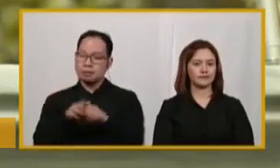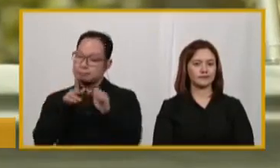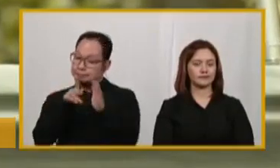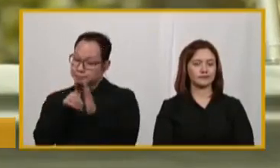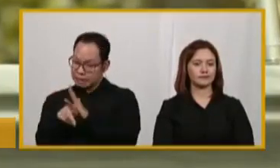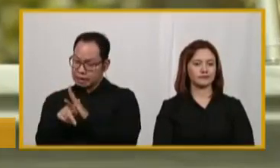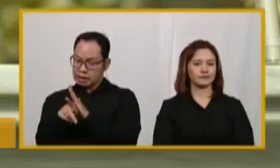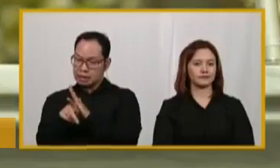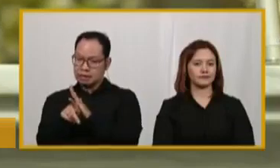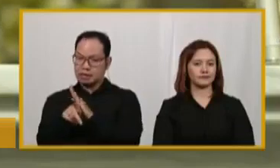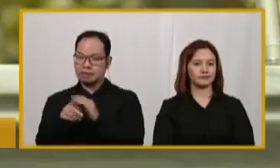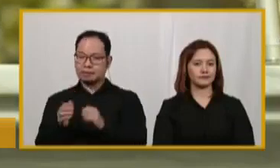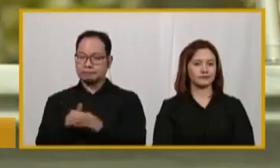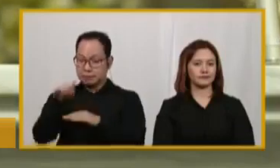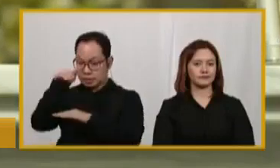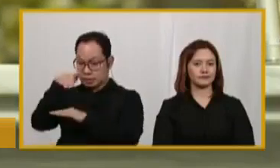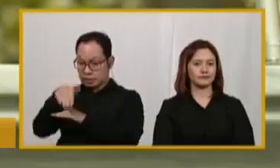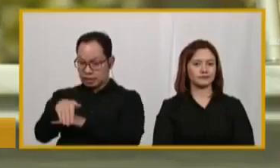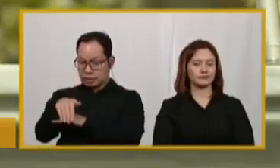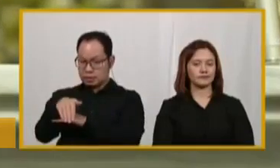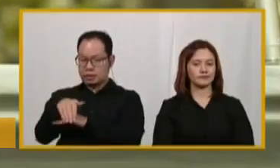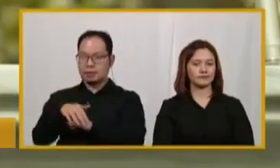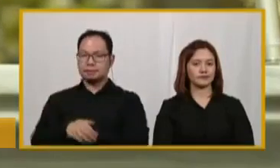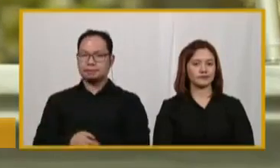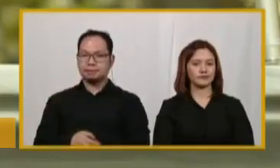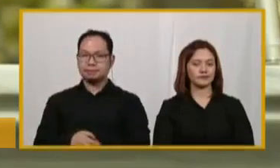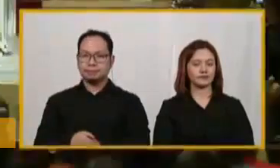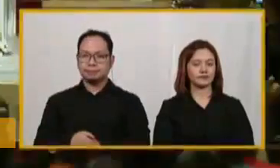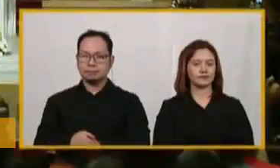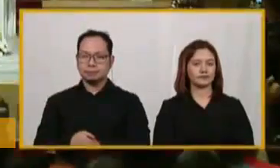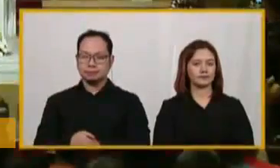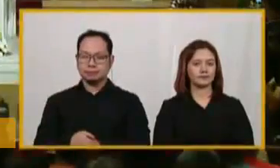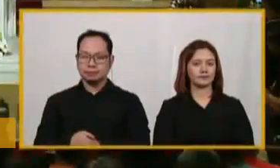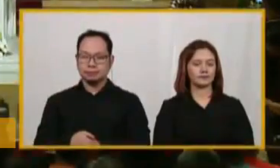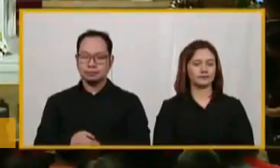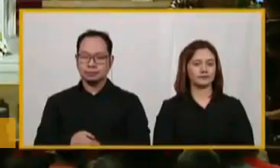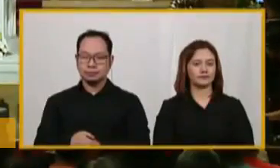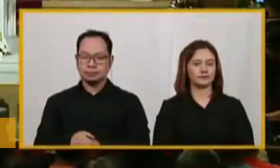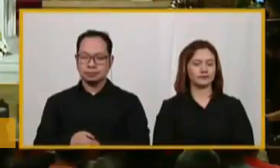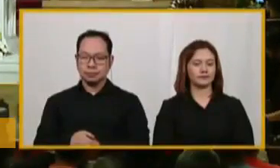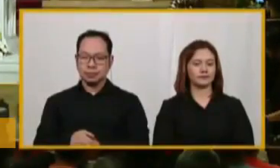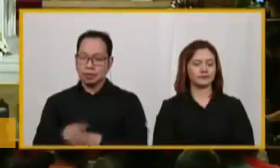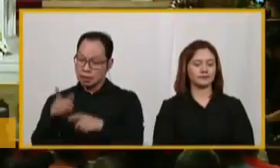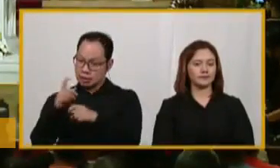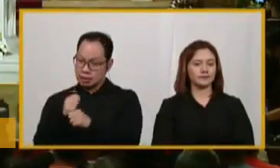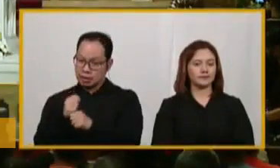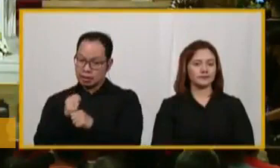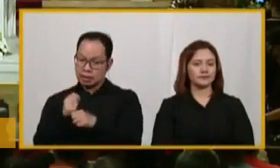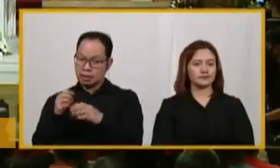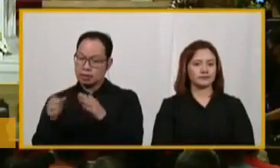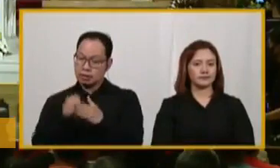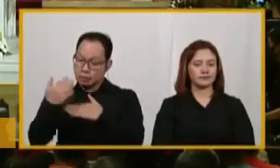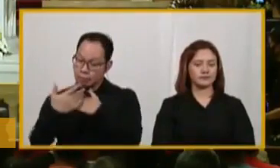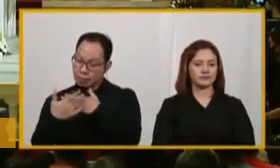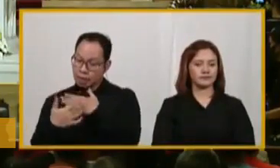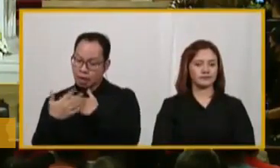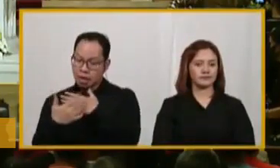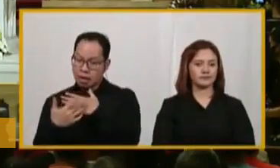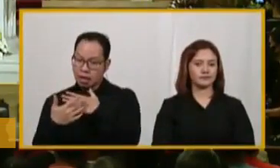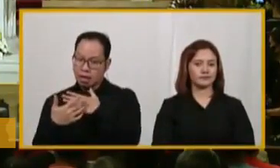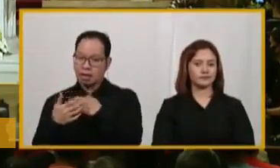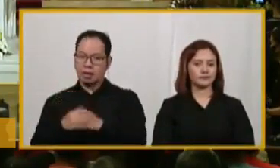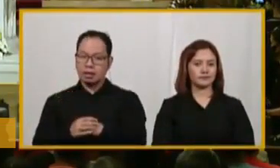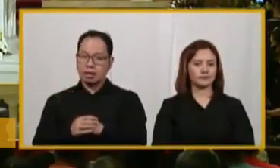slaughtered during the evening twilight. They shall take some of its blood